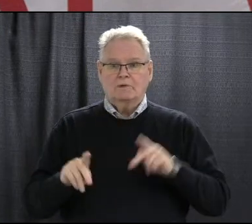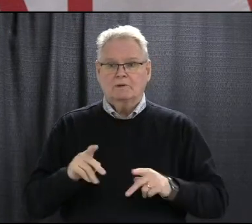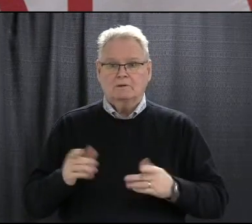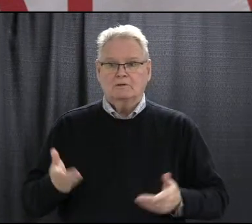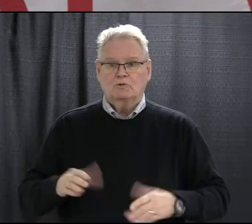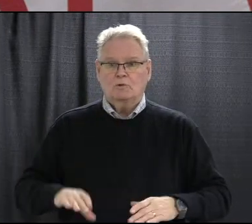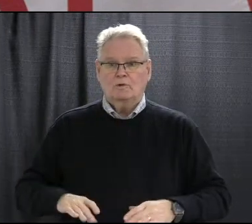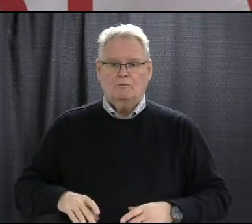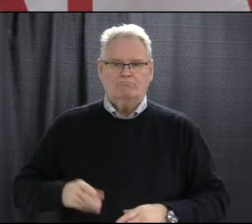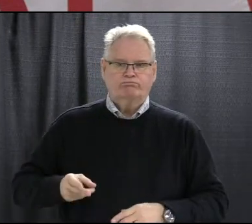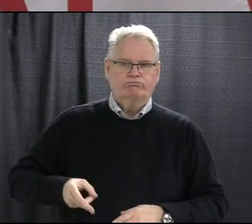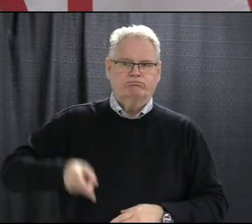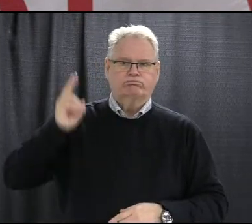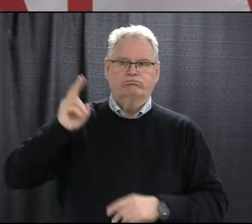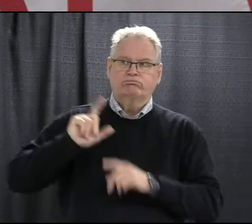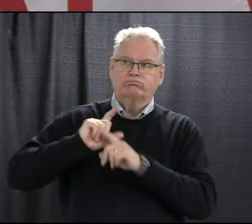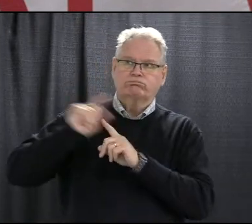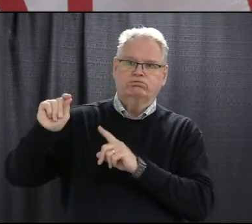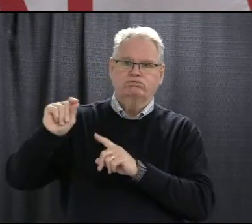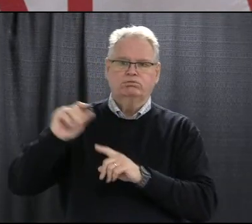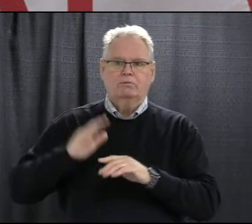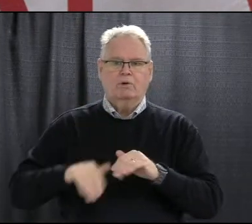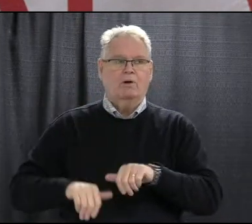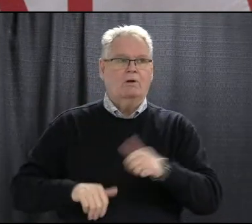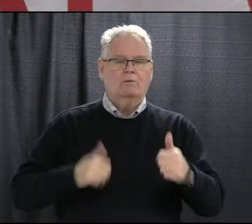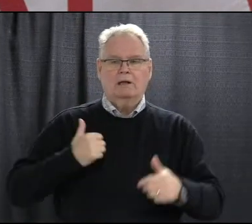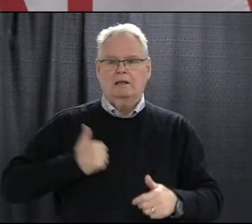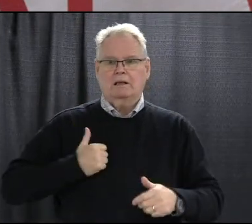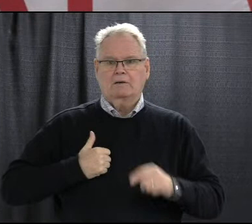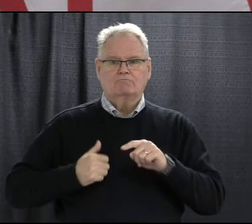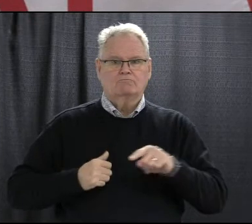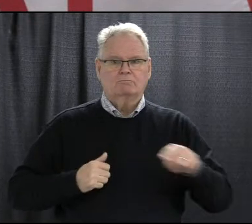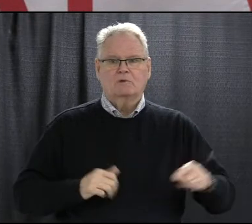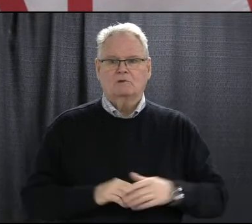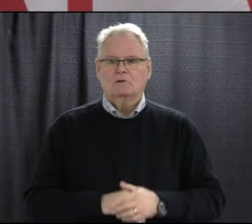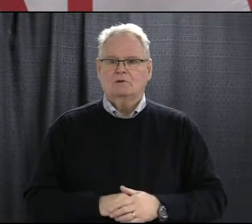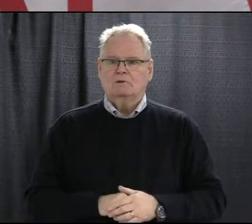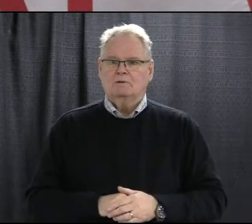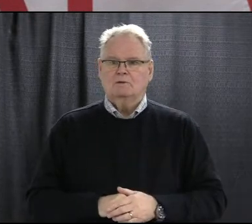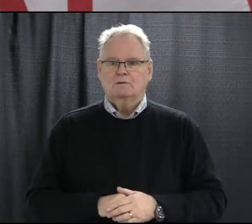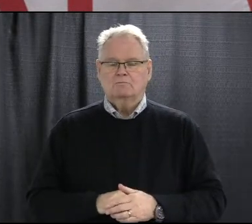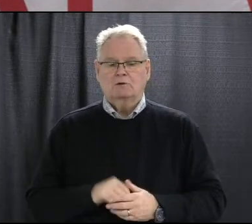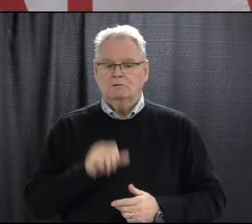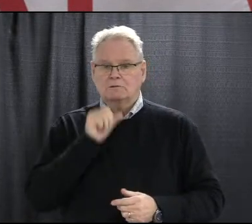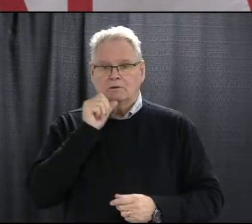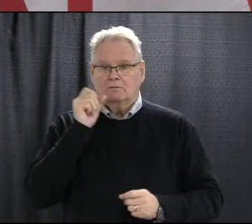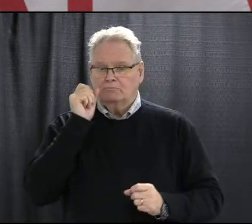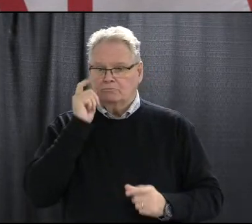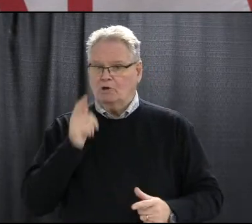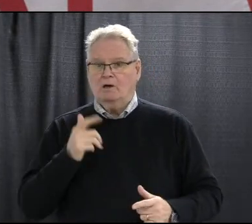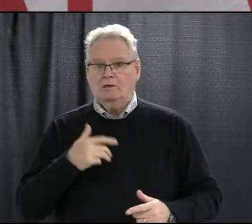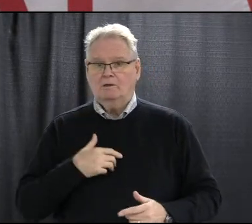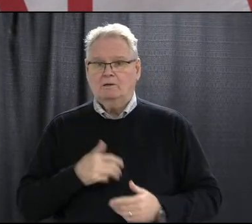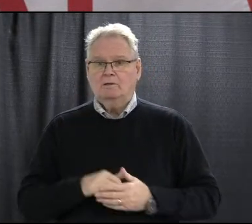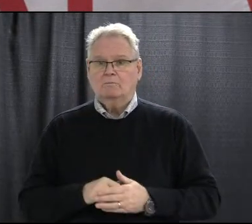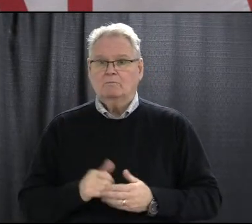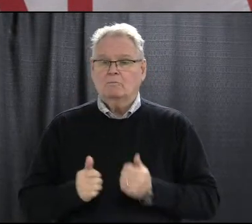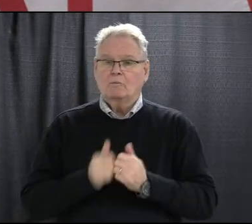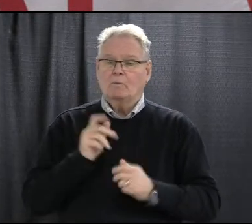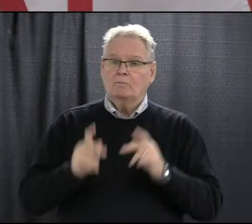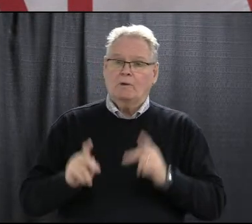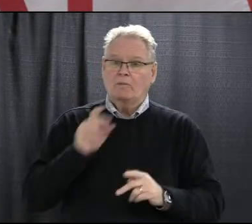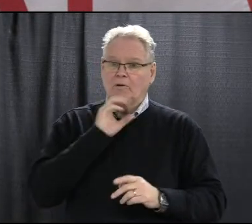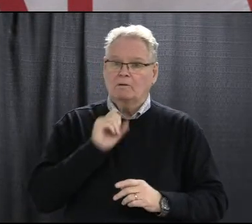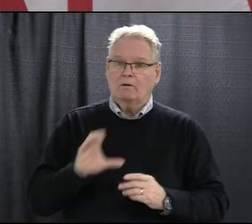growing. It should come as no surprise that older adults visit emergency departments